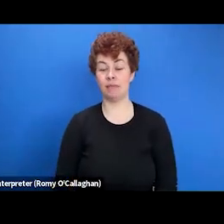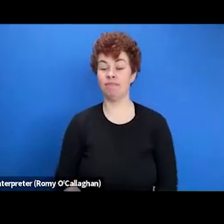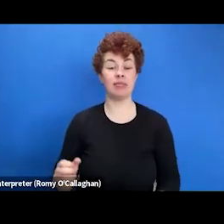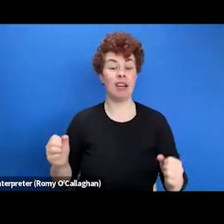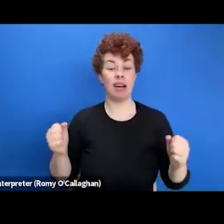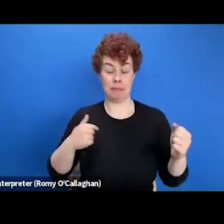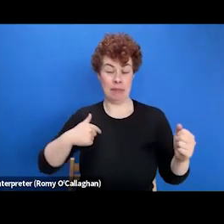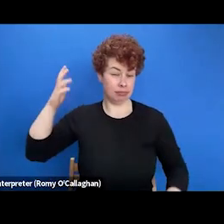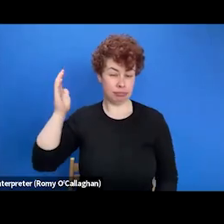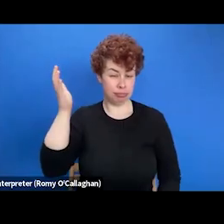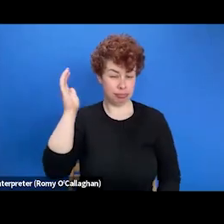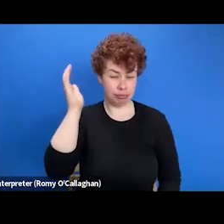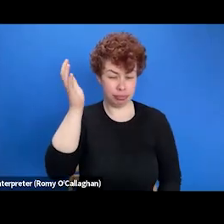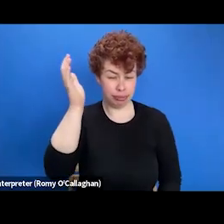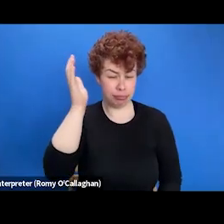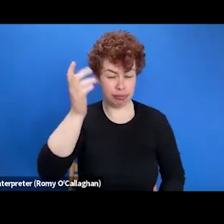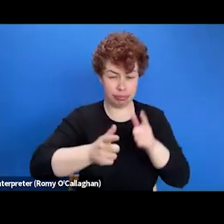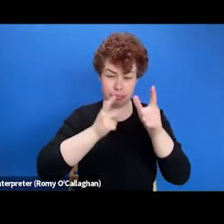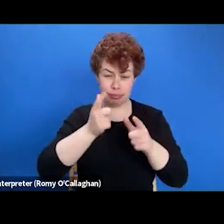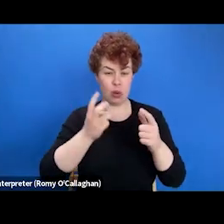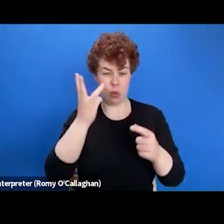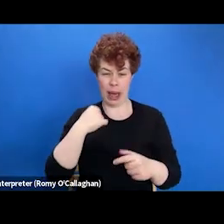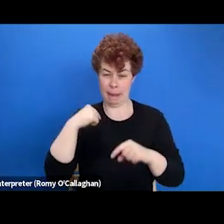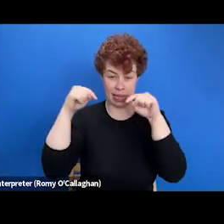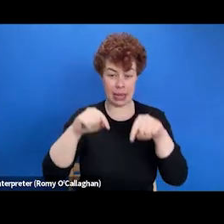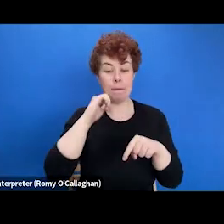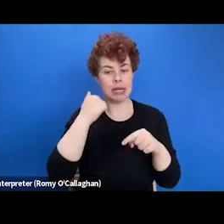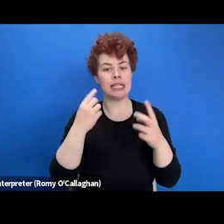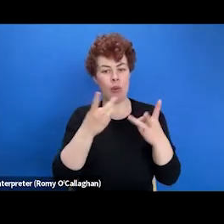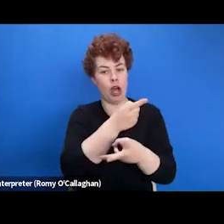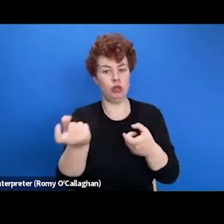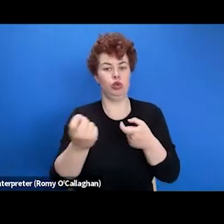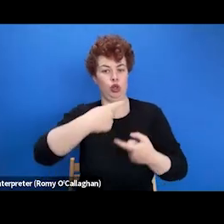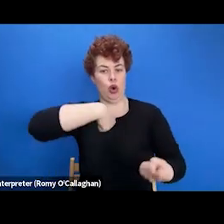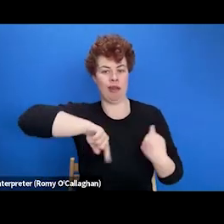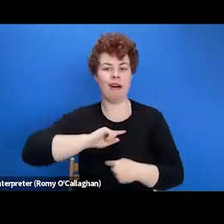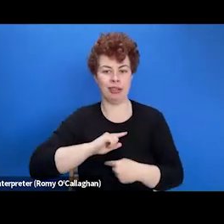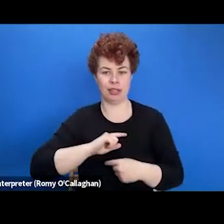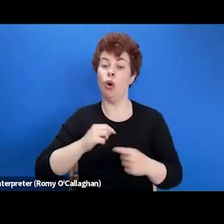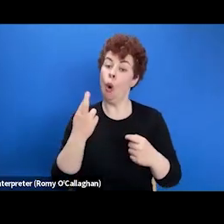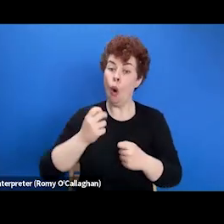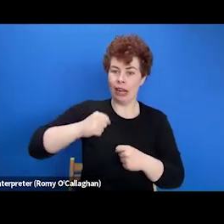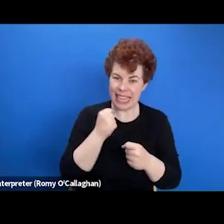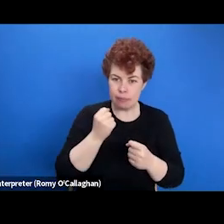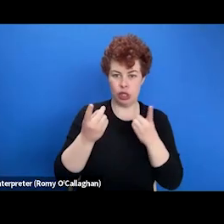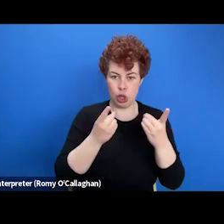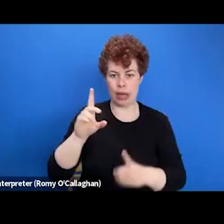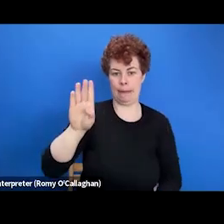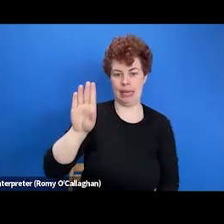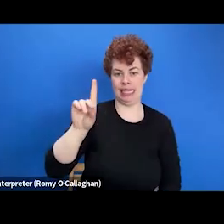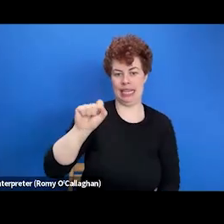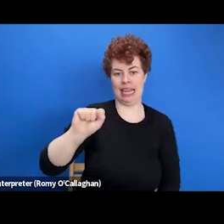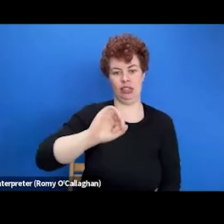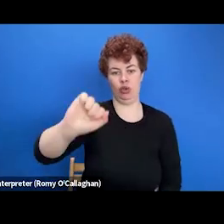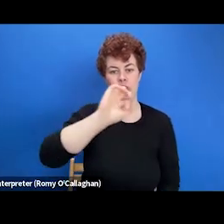said, while I'm here, I also want you all to join or keep doing BDS. And you can do